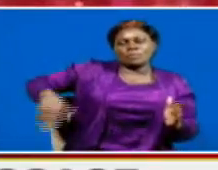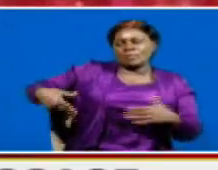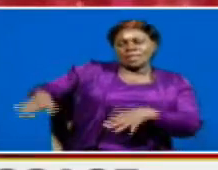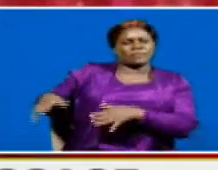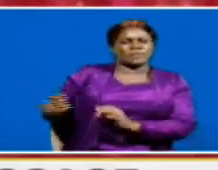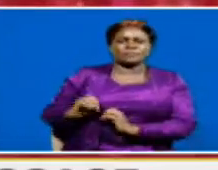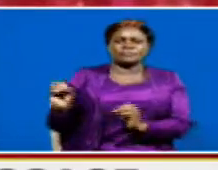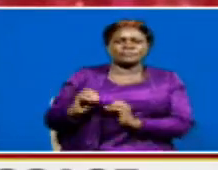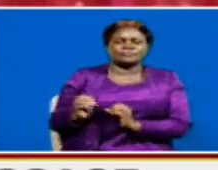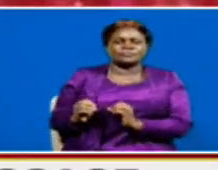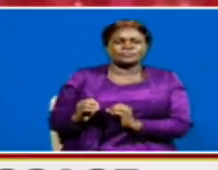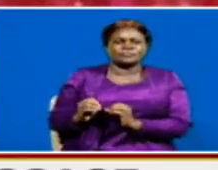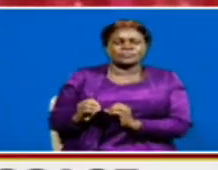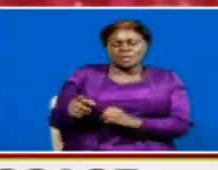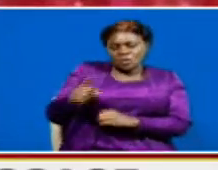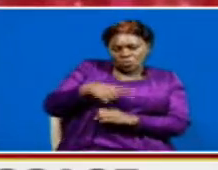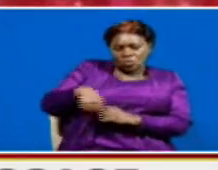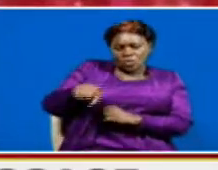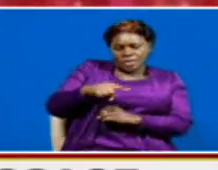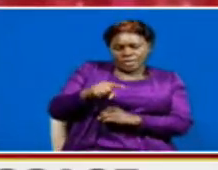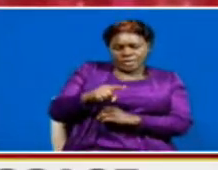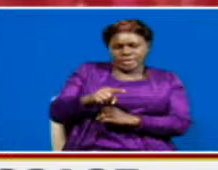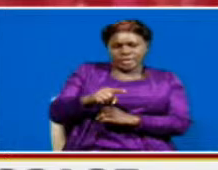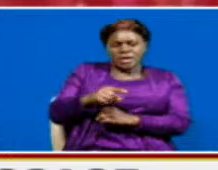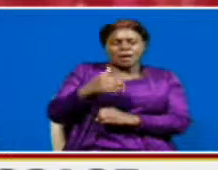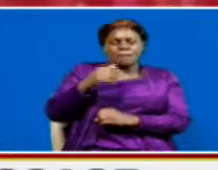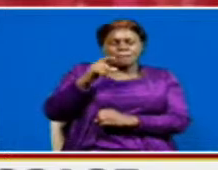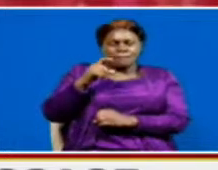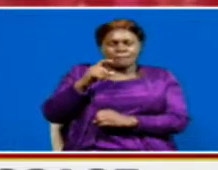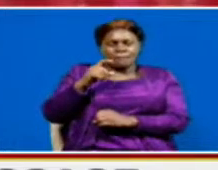behind. For us to remain